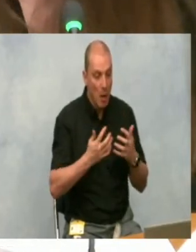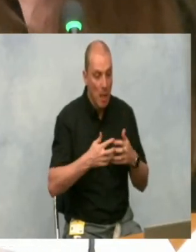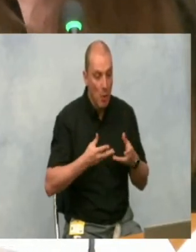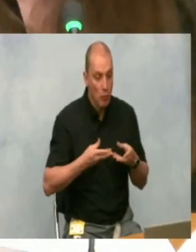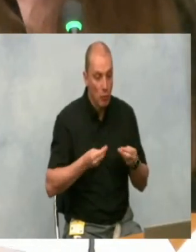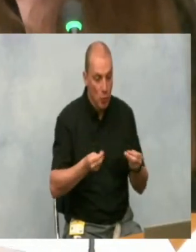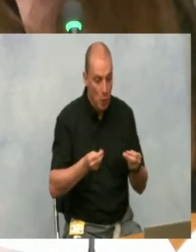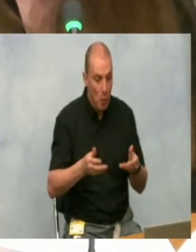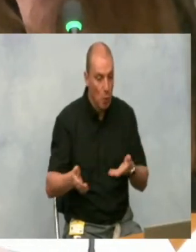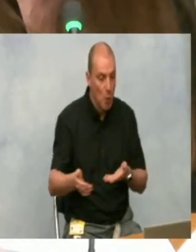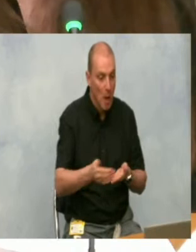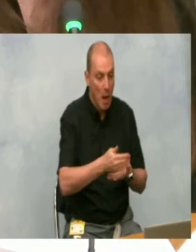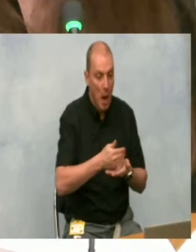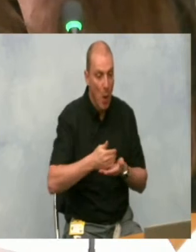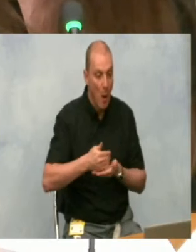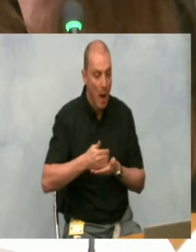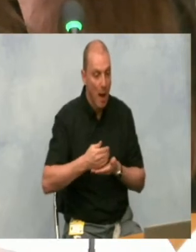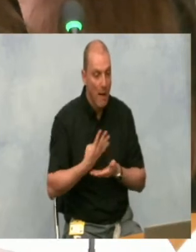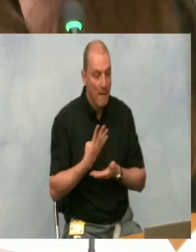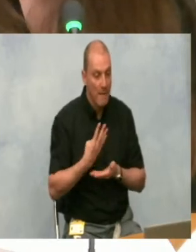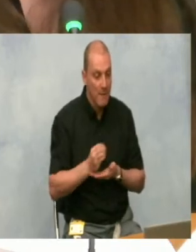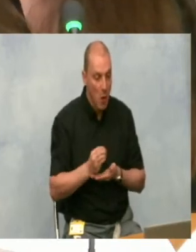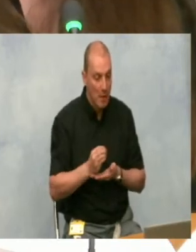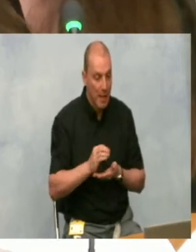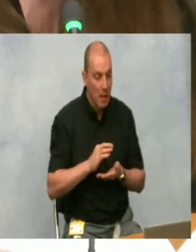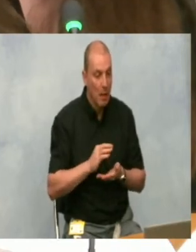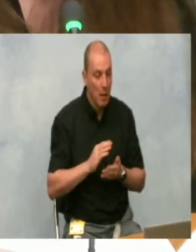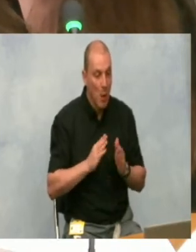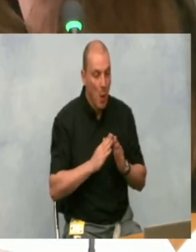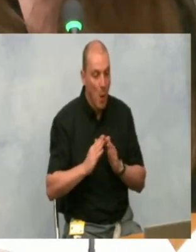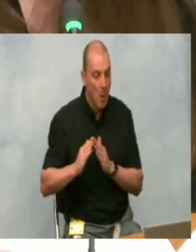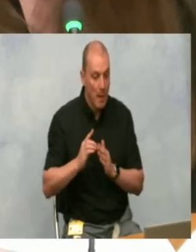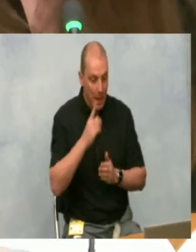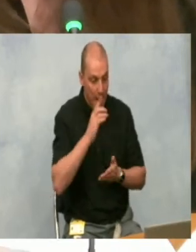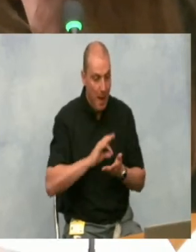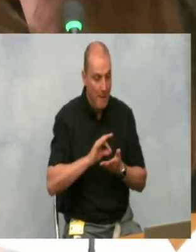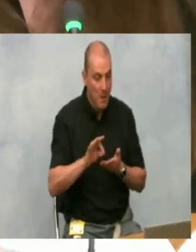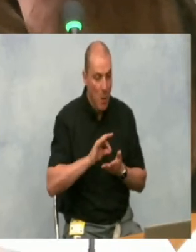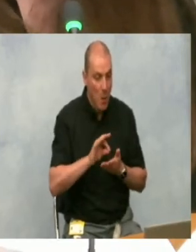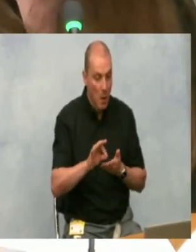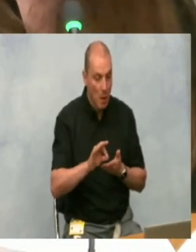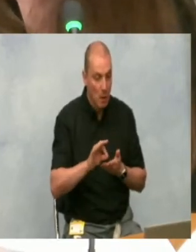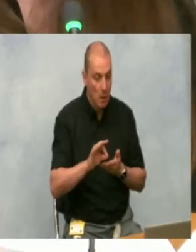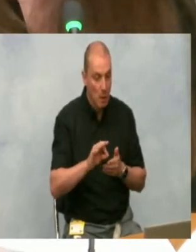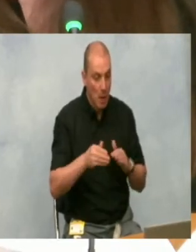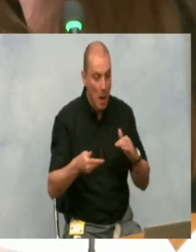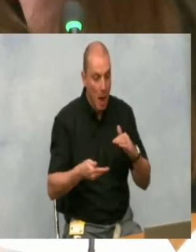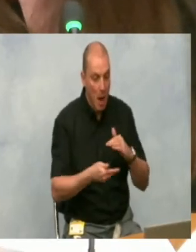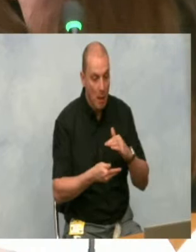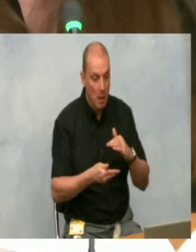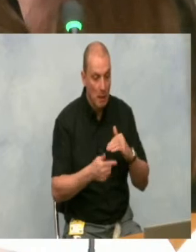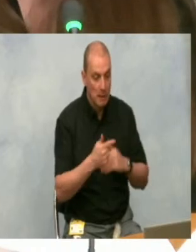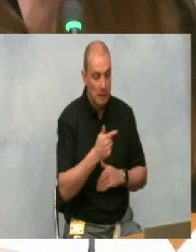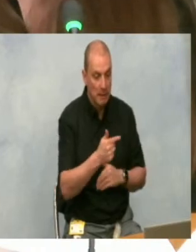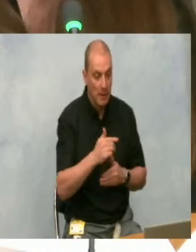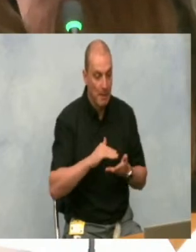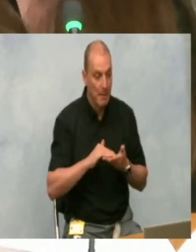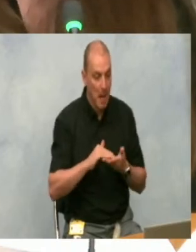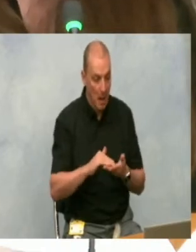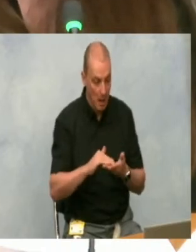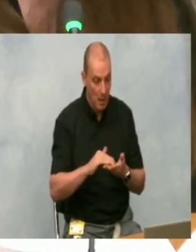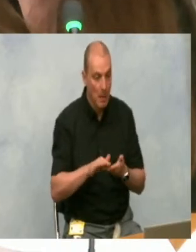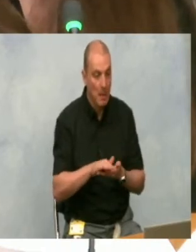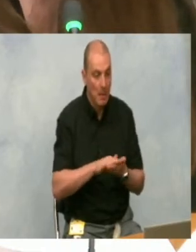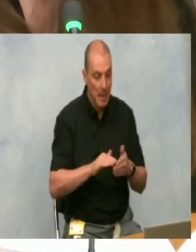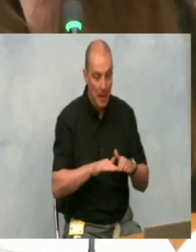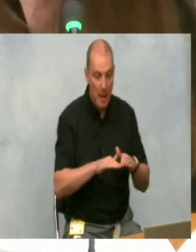40 completed affordable homes from Lovells for a total price not in excess of £7 million, which includes the